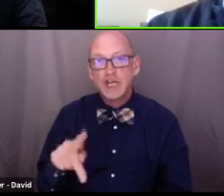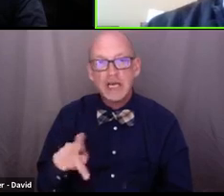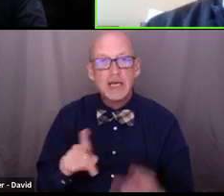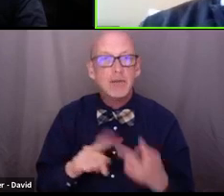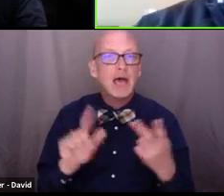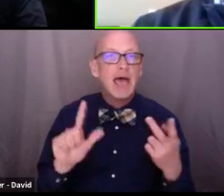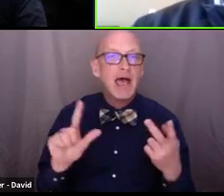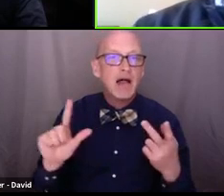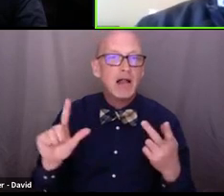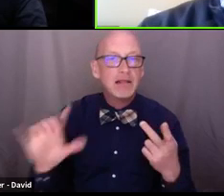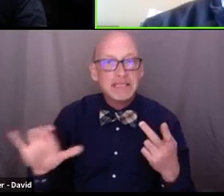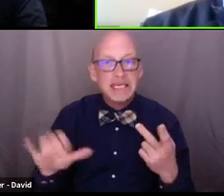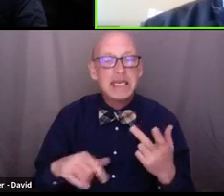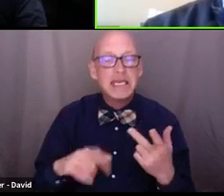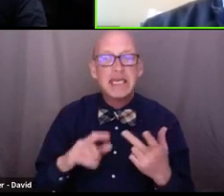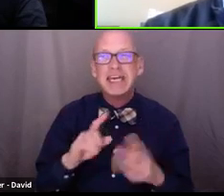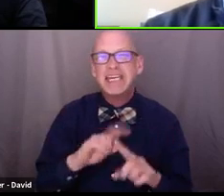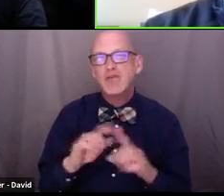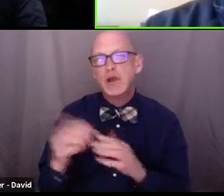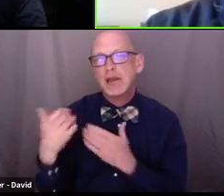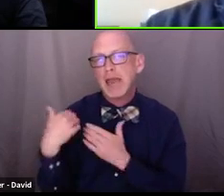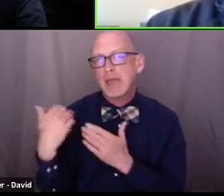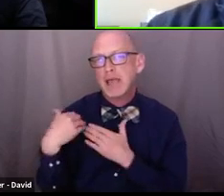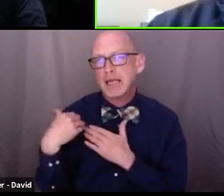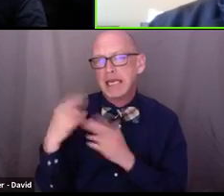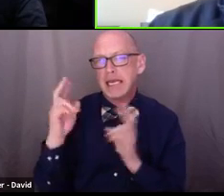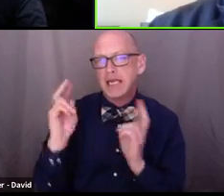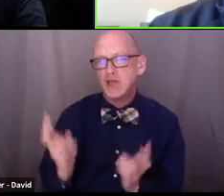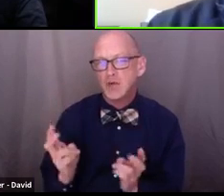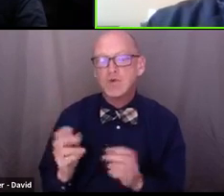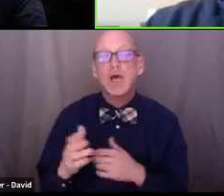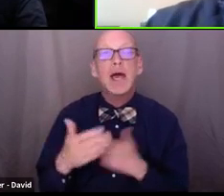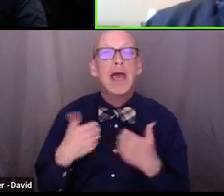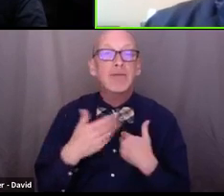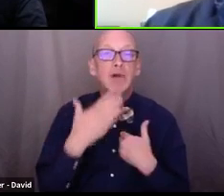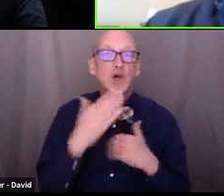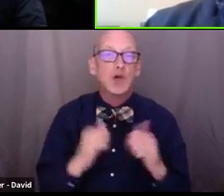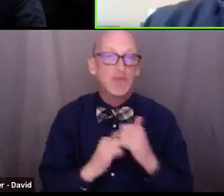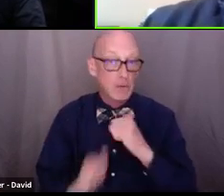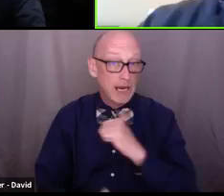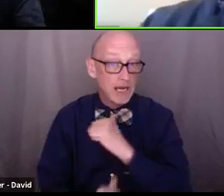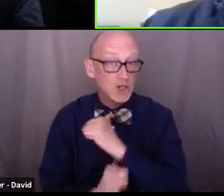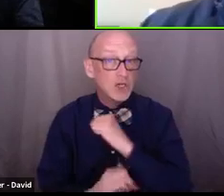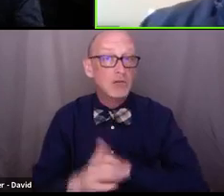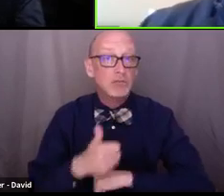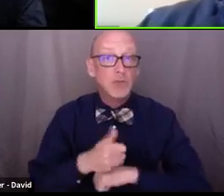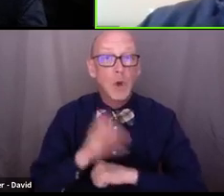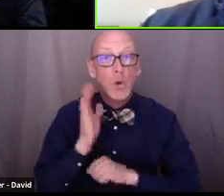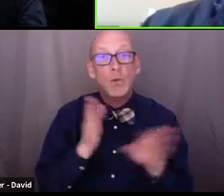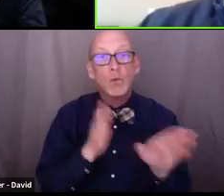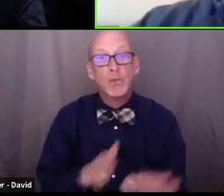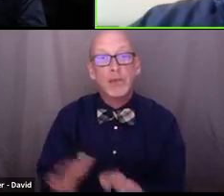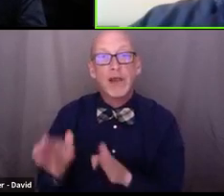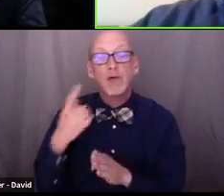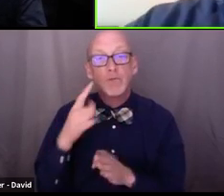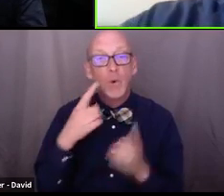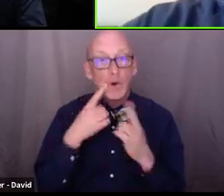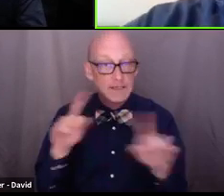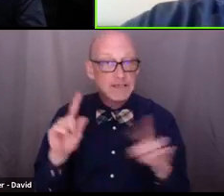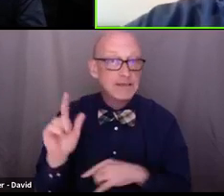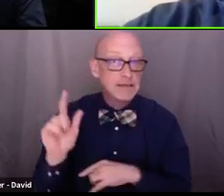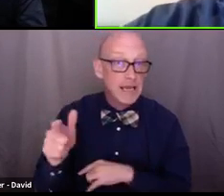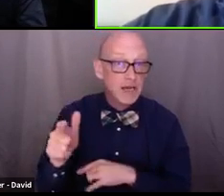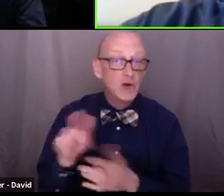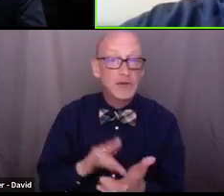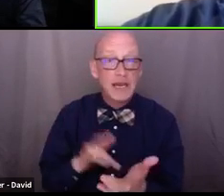issues. So I think, once again, getting back to that good foundation, having that set up helps you or will prepare you for success to take